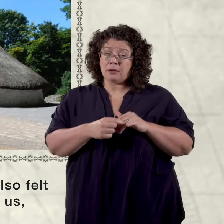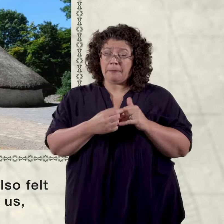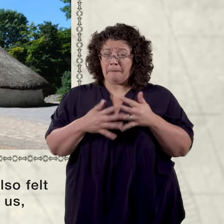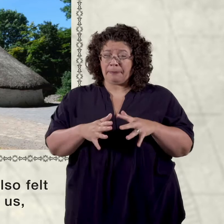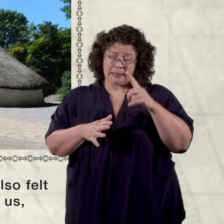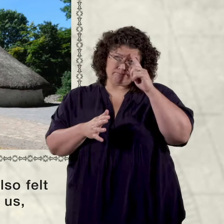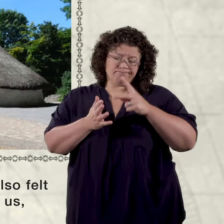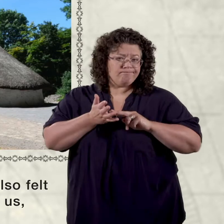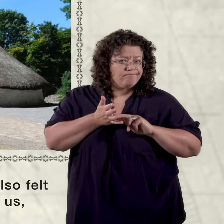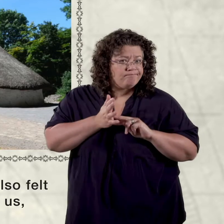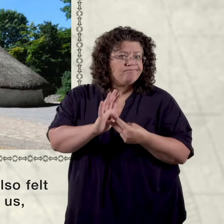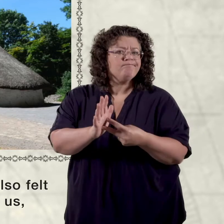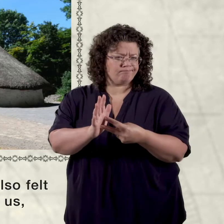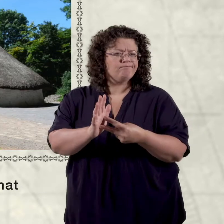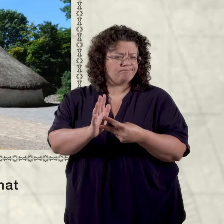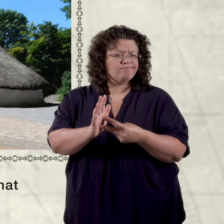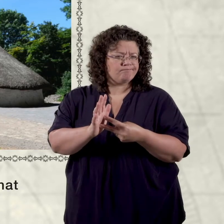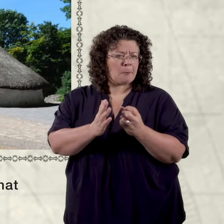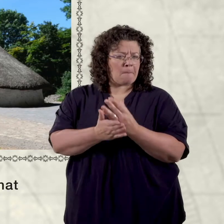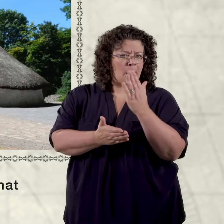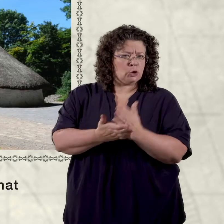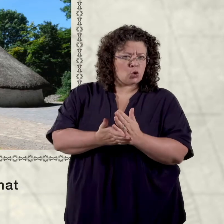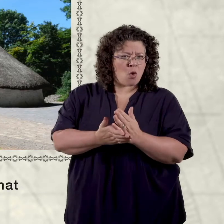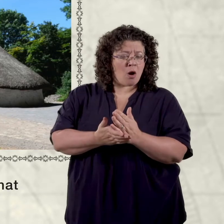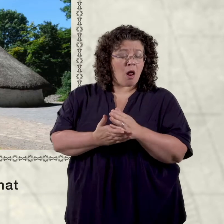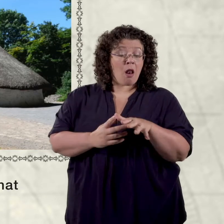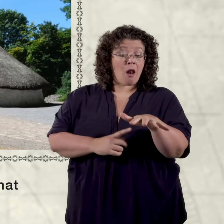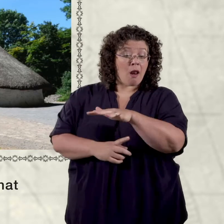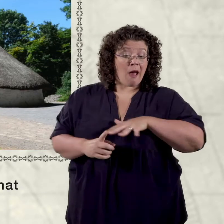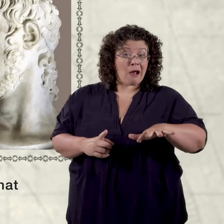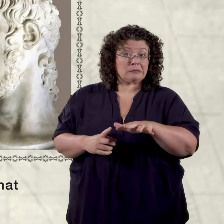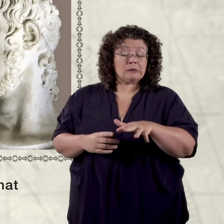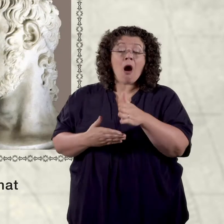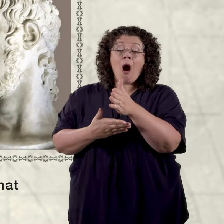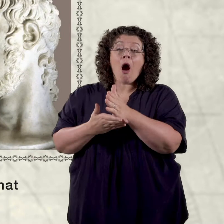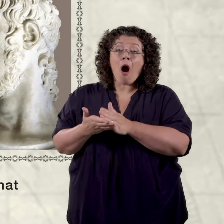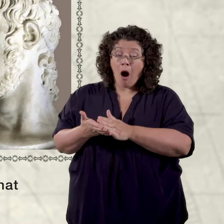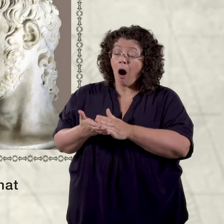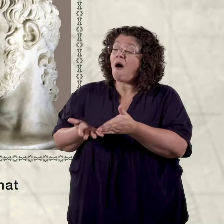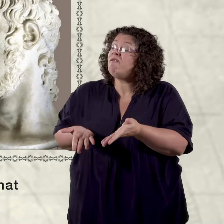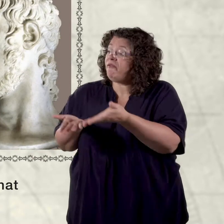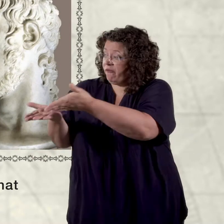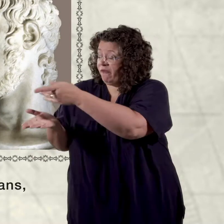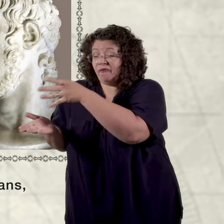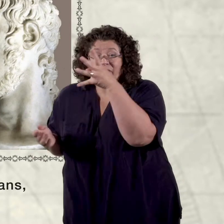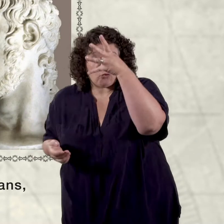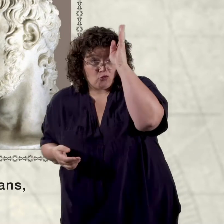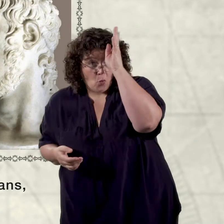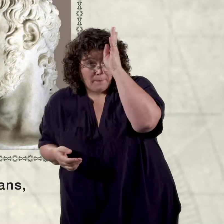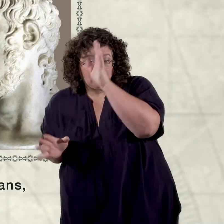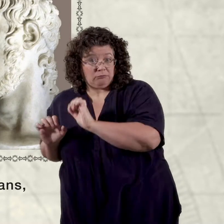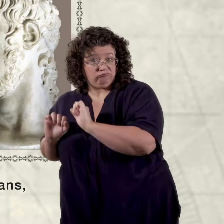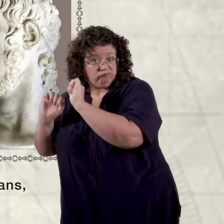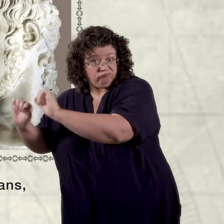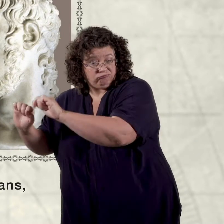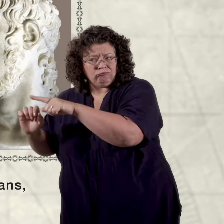he'd thought about us and Prostagos had made sure that he left half of the Iceni's land to the Emperor